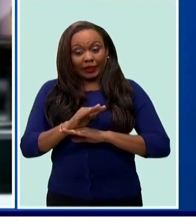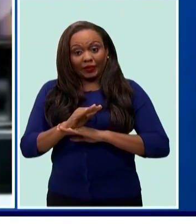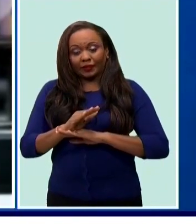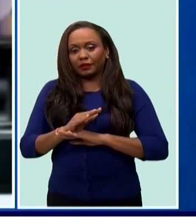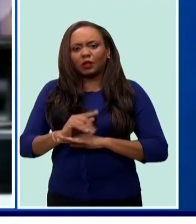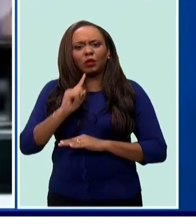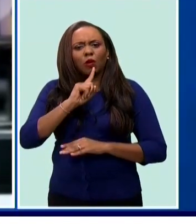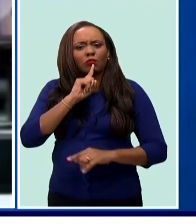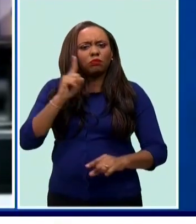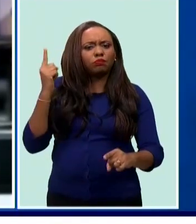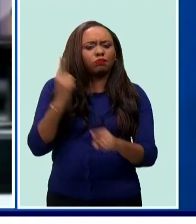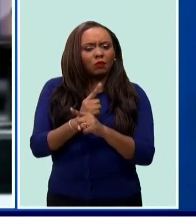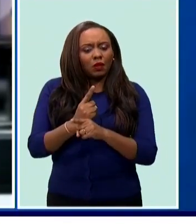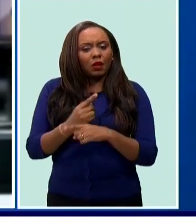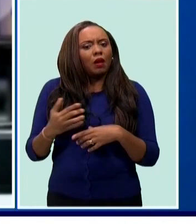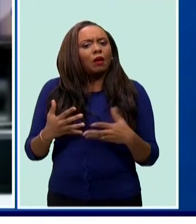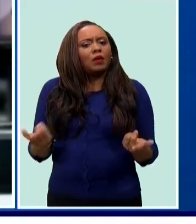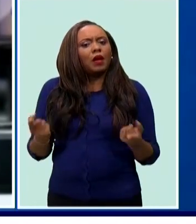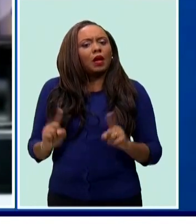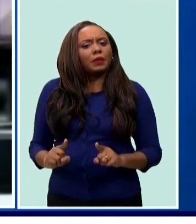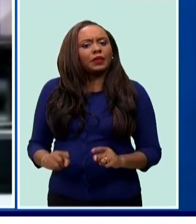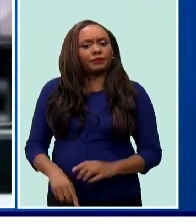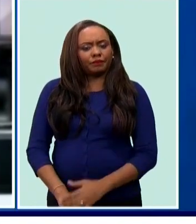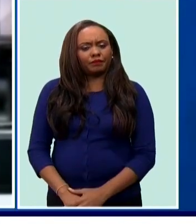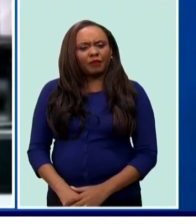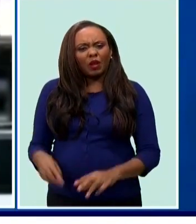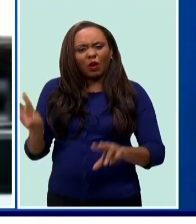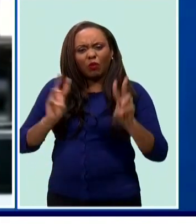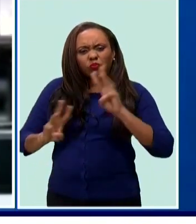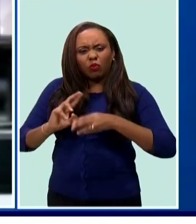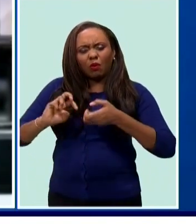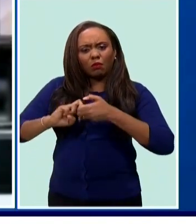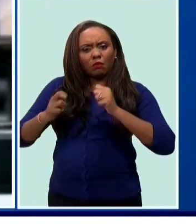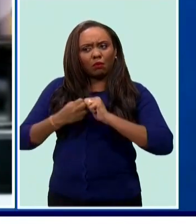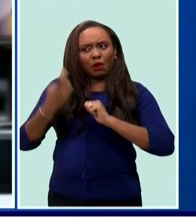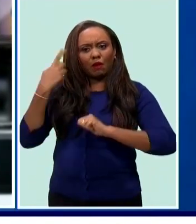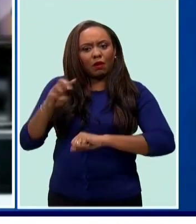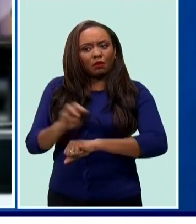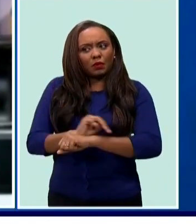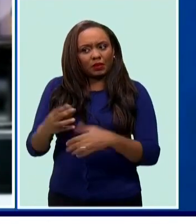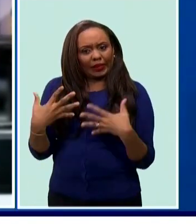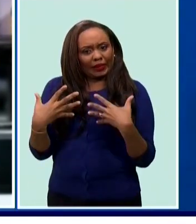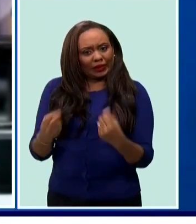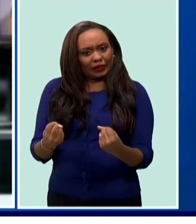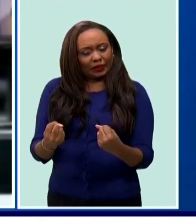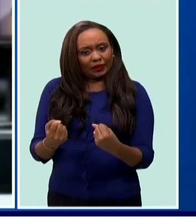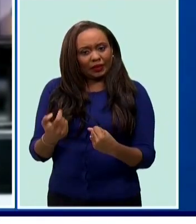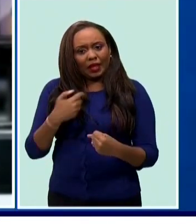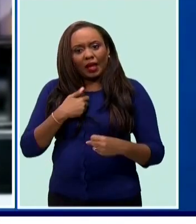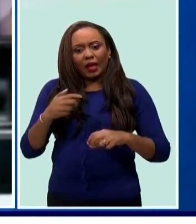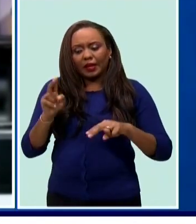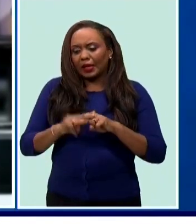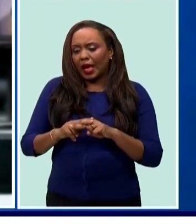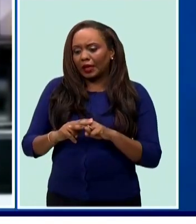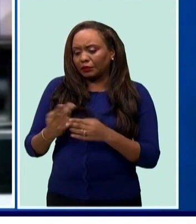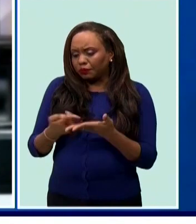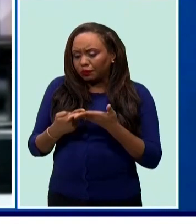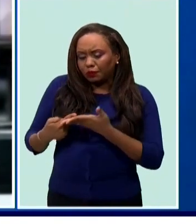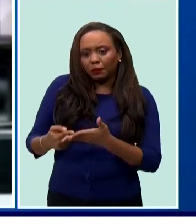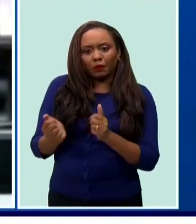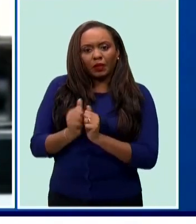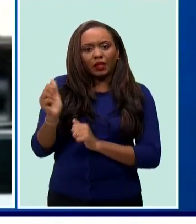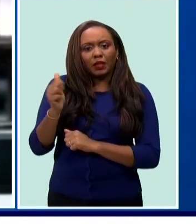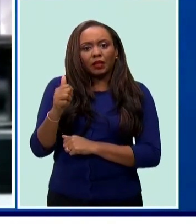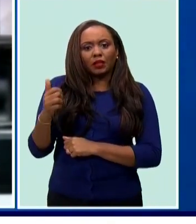absolutely correct. Now, what is happening is extremely worrying for the Ministry of Health. Actually, I sat down with Chief Medical Officer